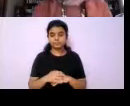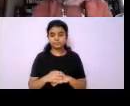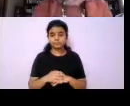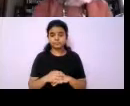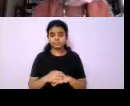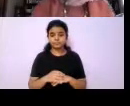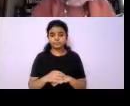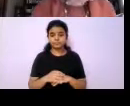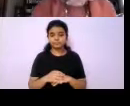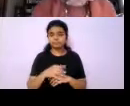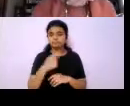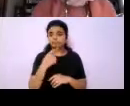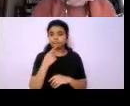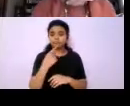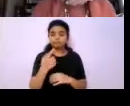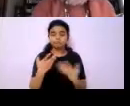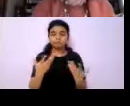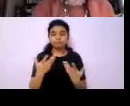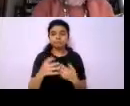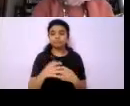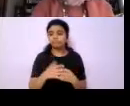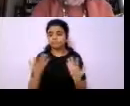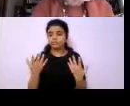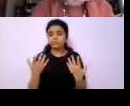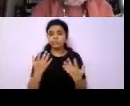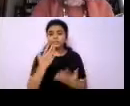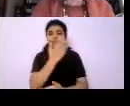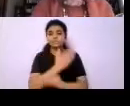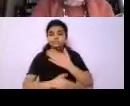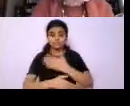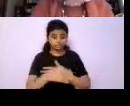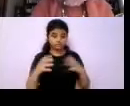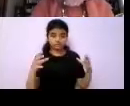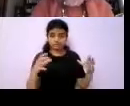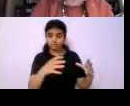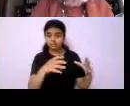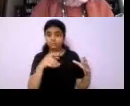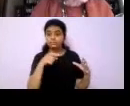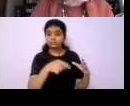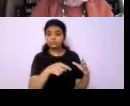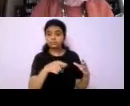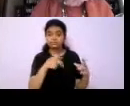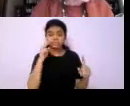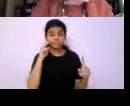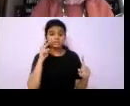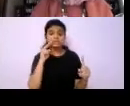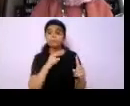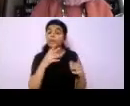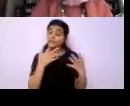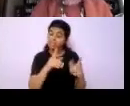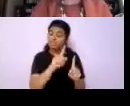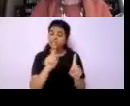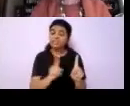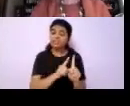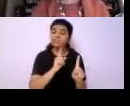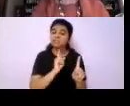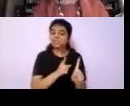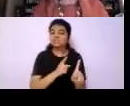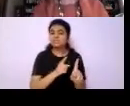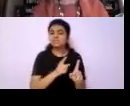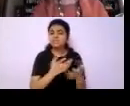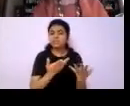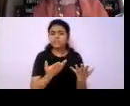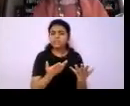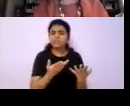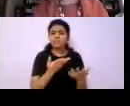BOC derives the idea that disabled people need to be looked after, some people with disabilities